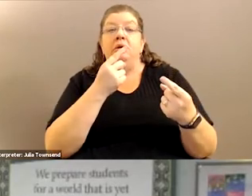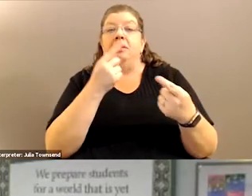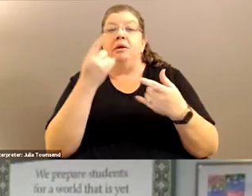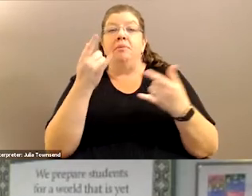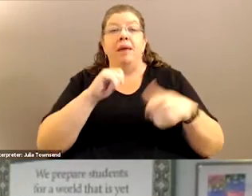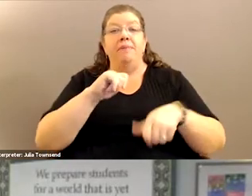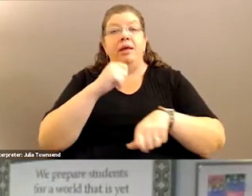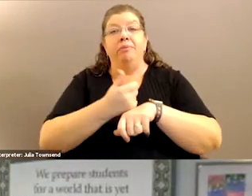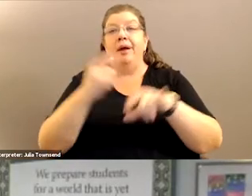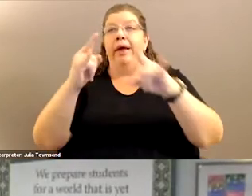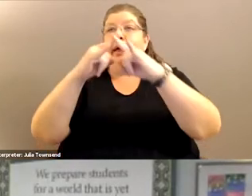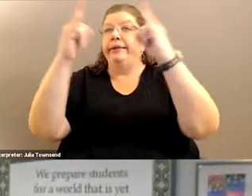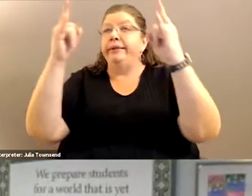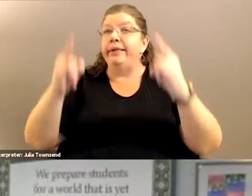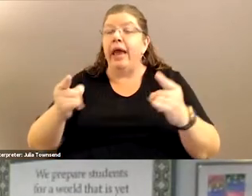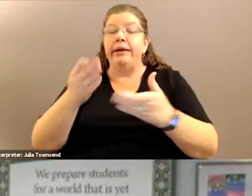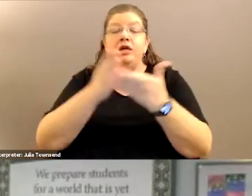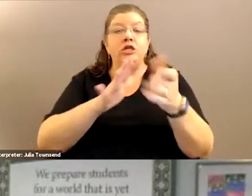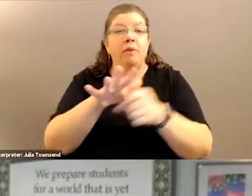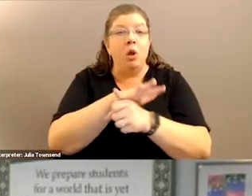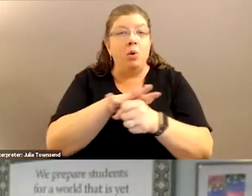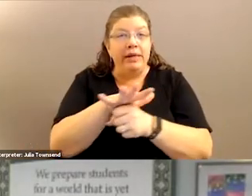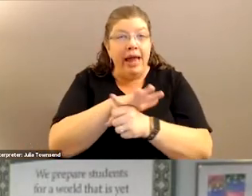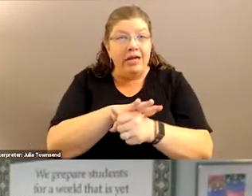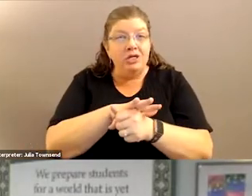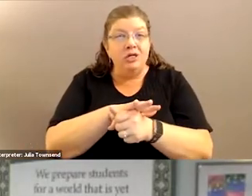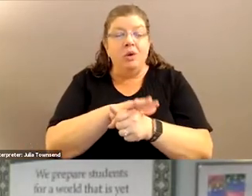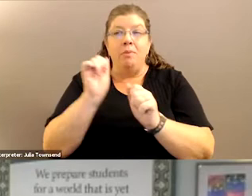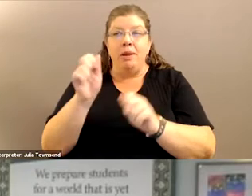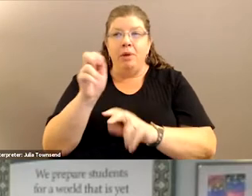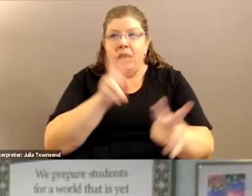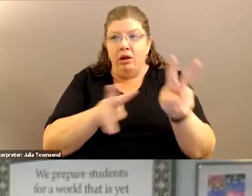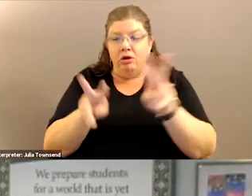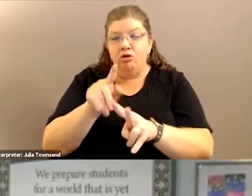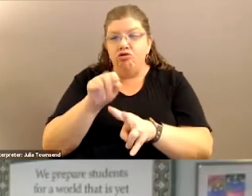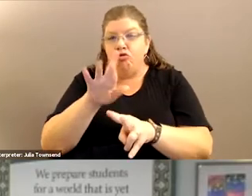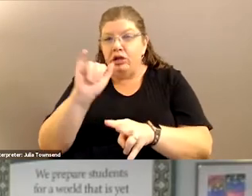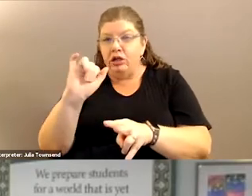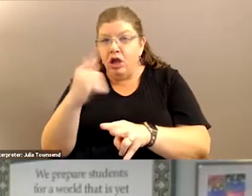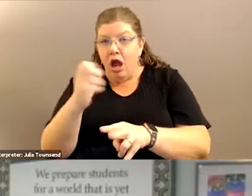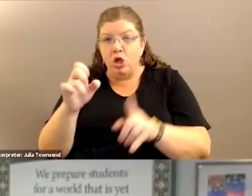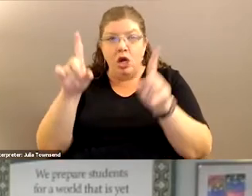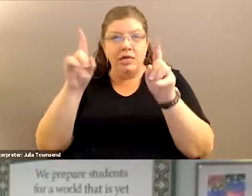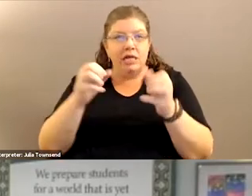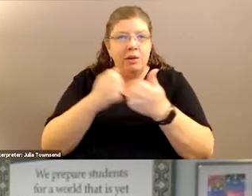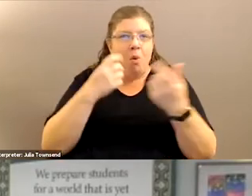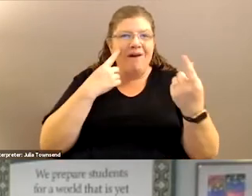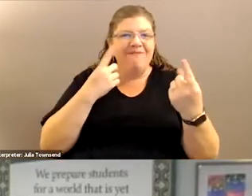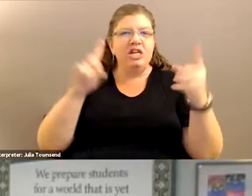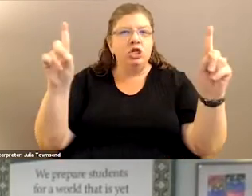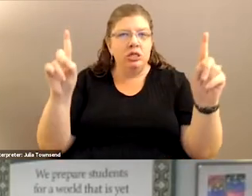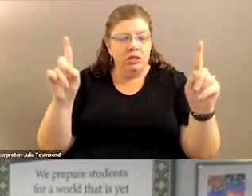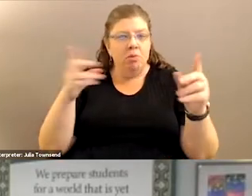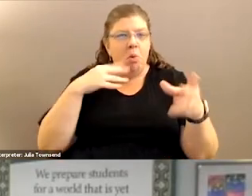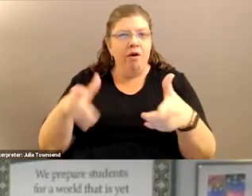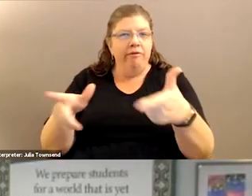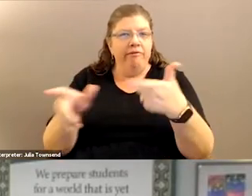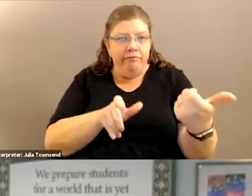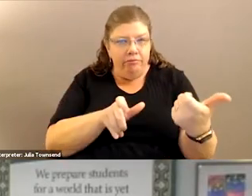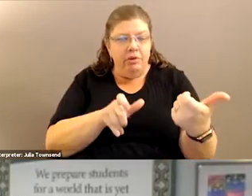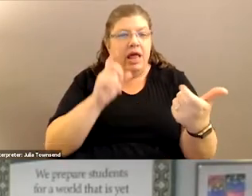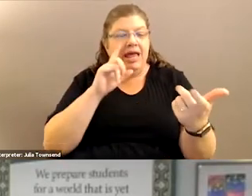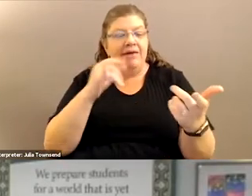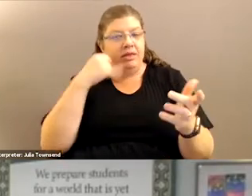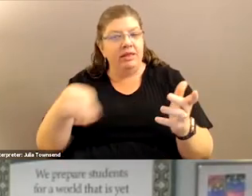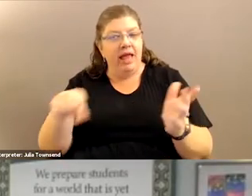could be put at some location where there could be triage or tests given to children that are more efficient that have symptoms that fall